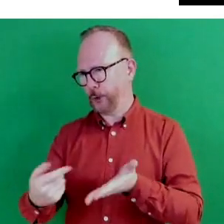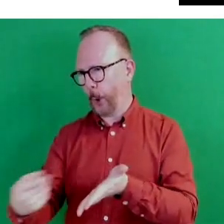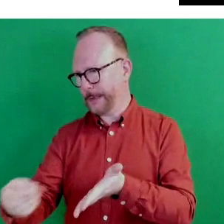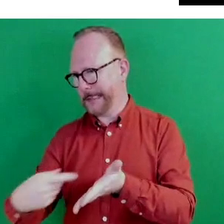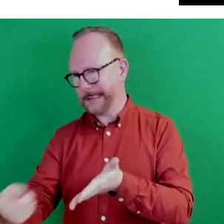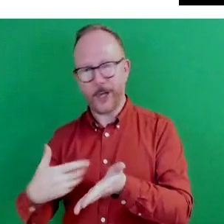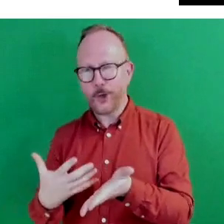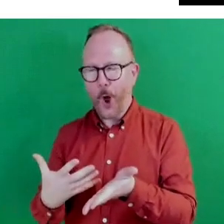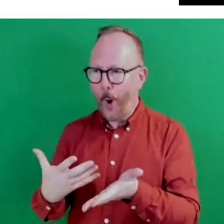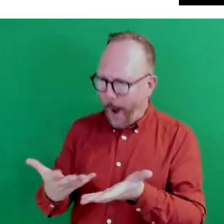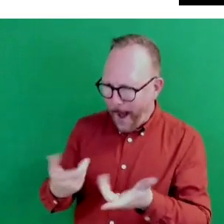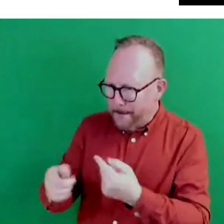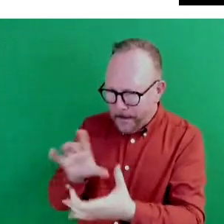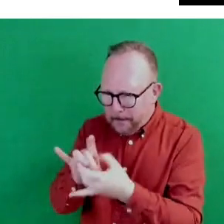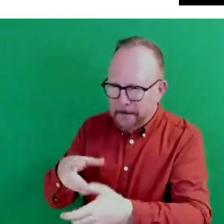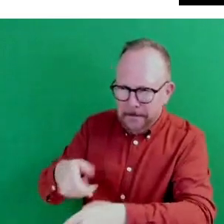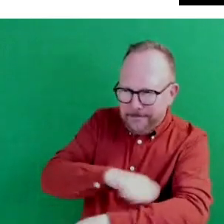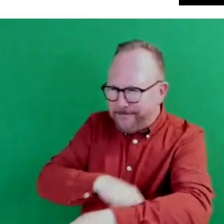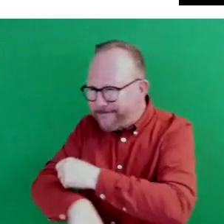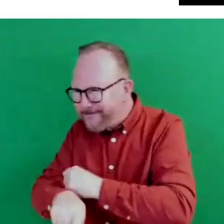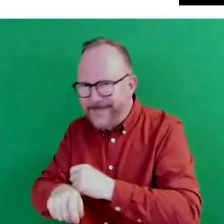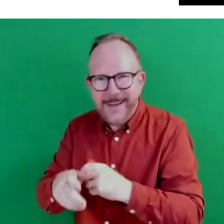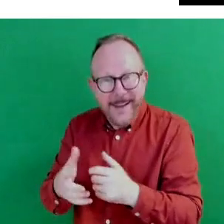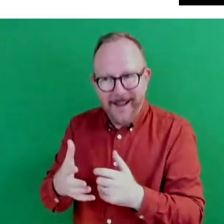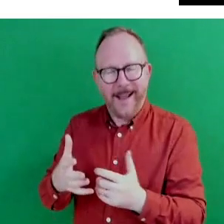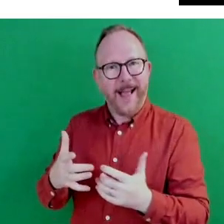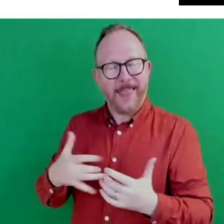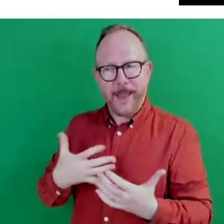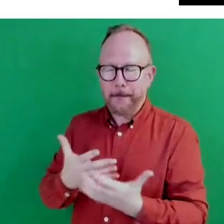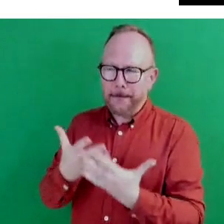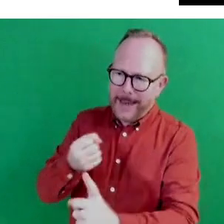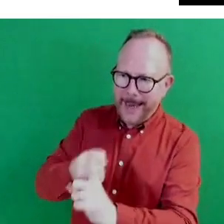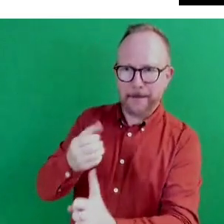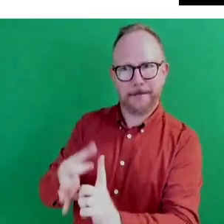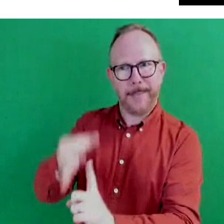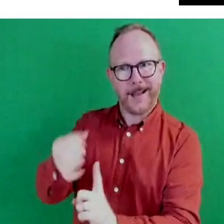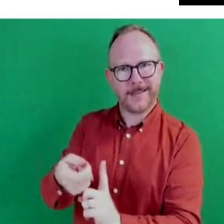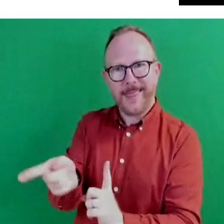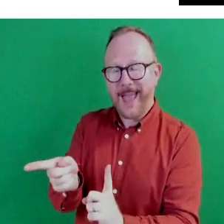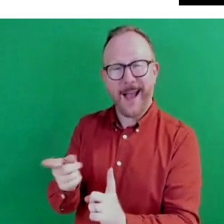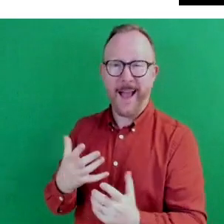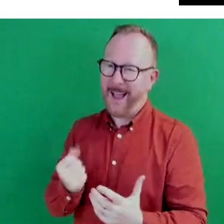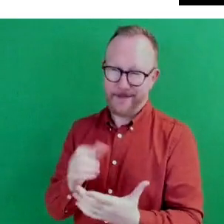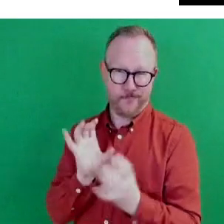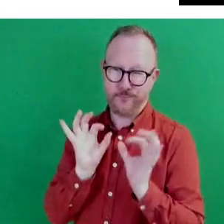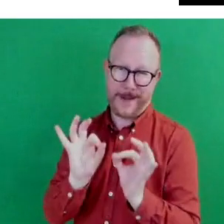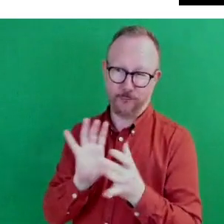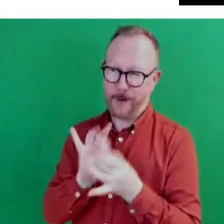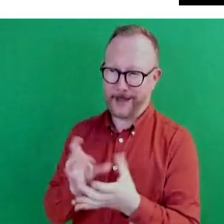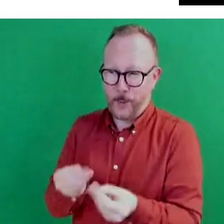that has made such a huge impact on my young people because we have brilliant relationships. I remember my first day